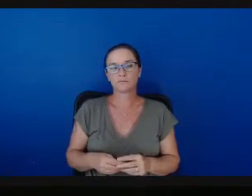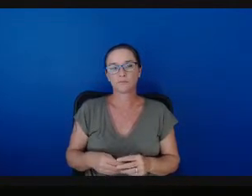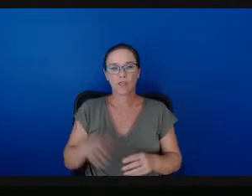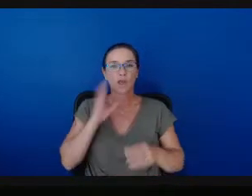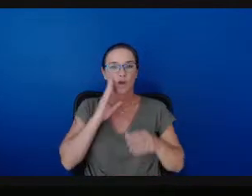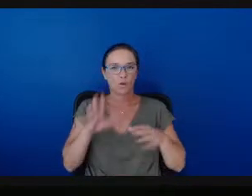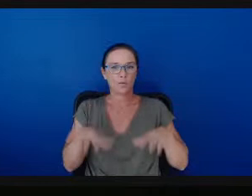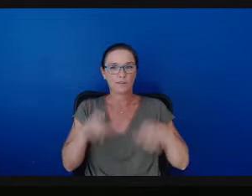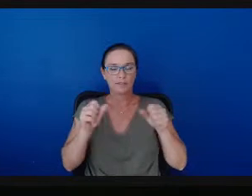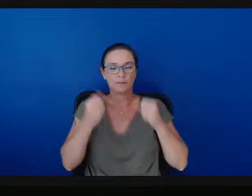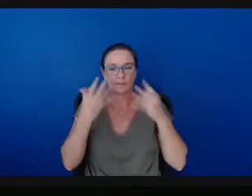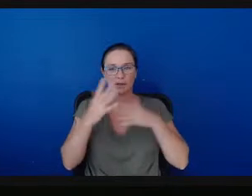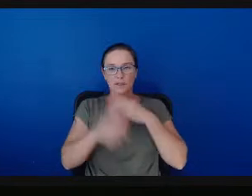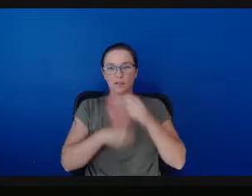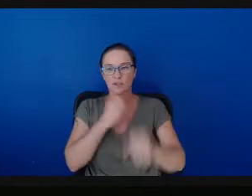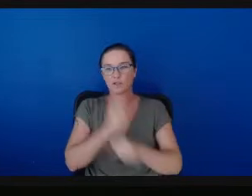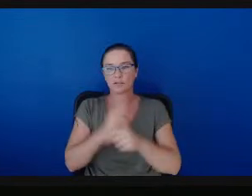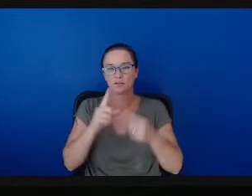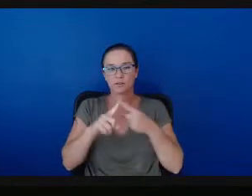fills entirely.